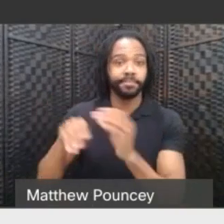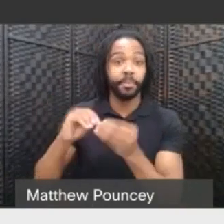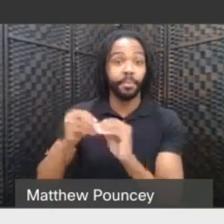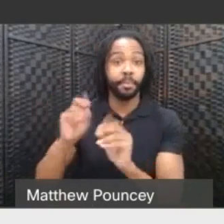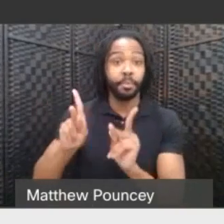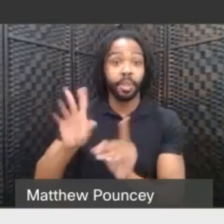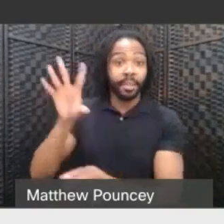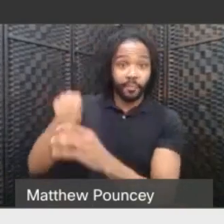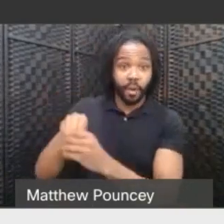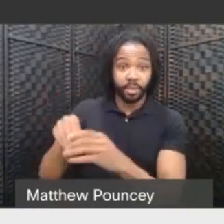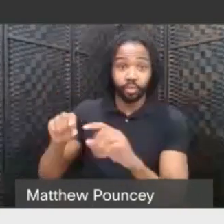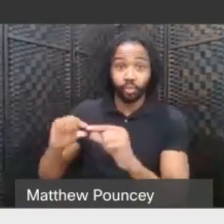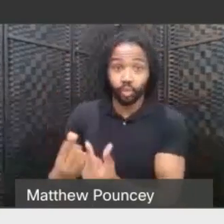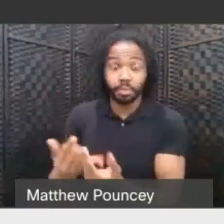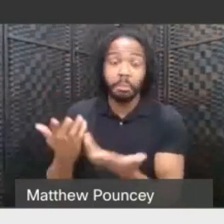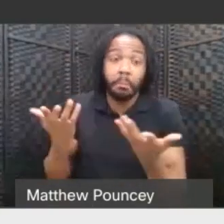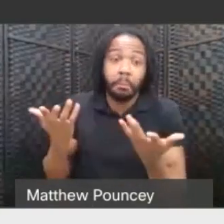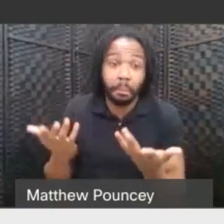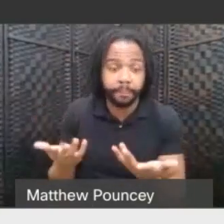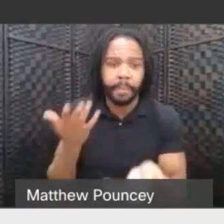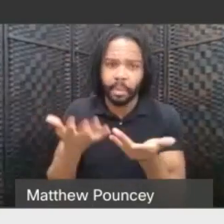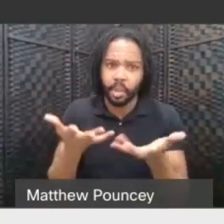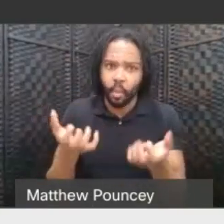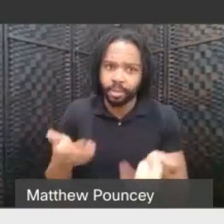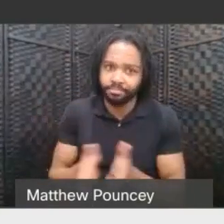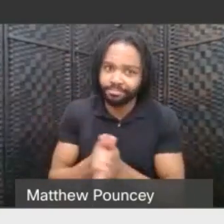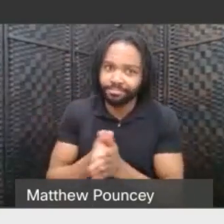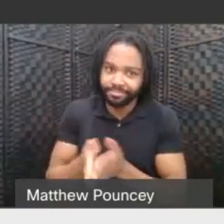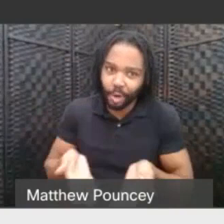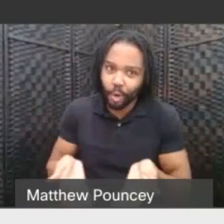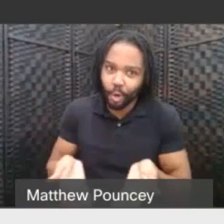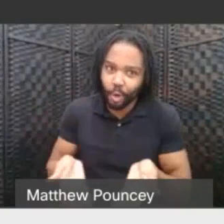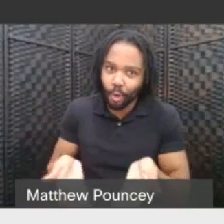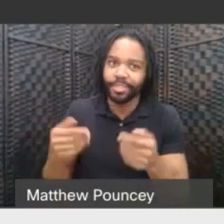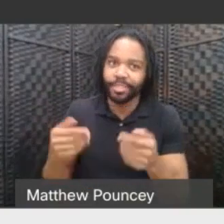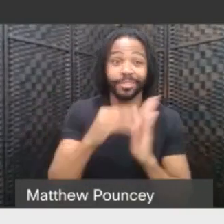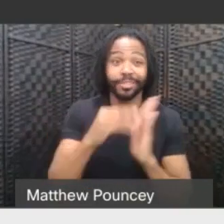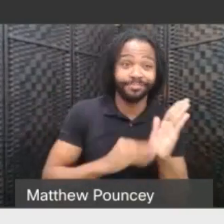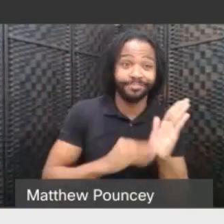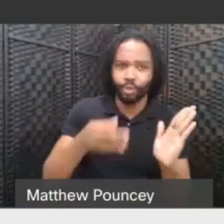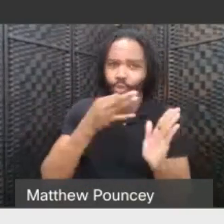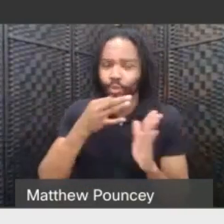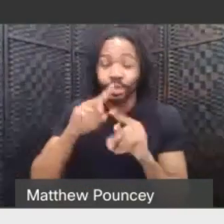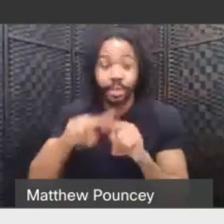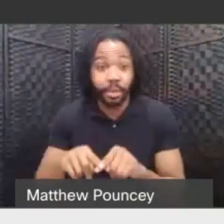attending. So people may want to register soon, depending on how many people